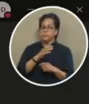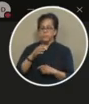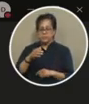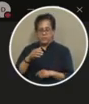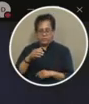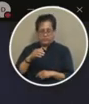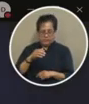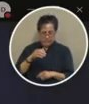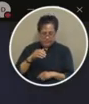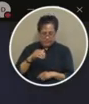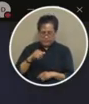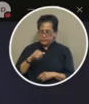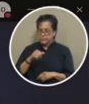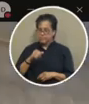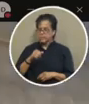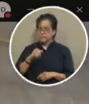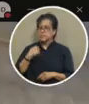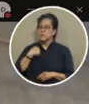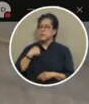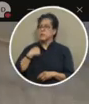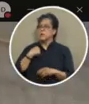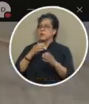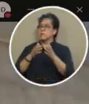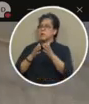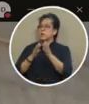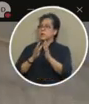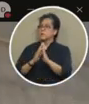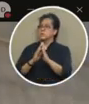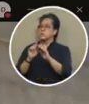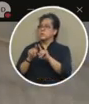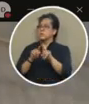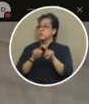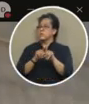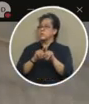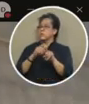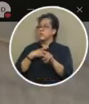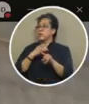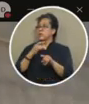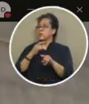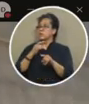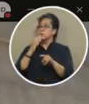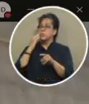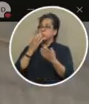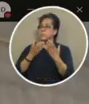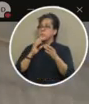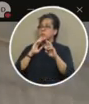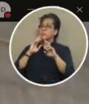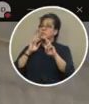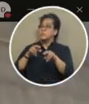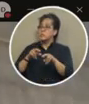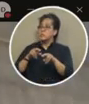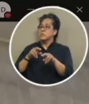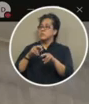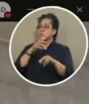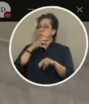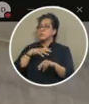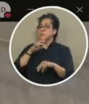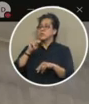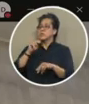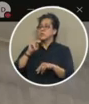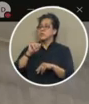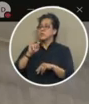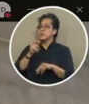Thank you. I have a few comments, and then I would also like to hear maybe a response to Ms. Nathan's